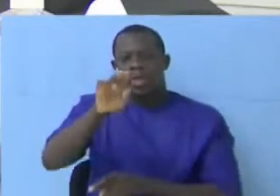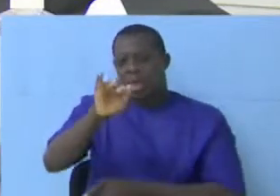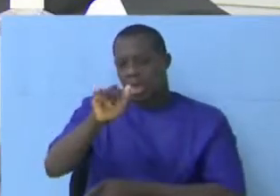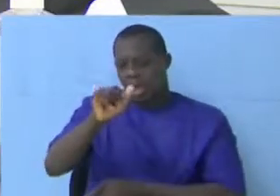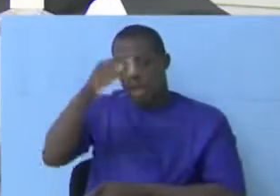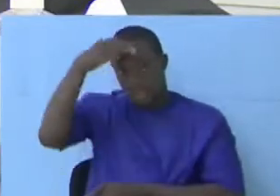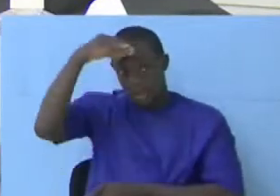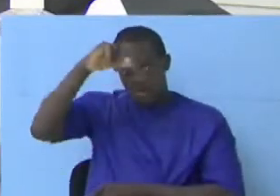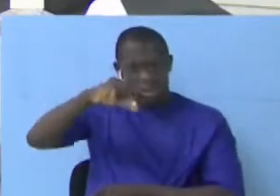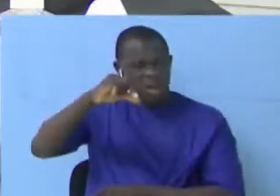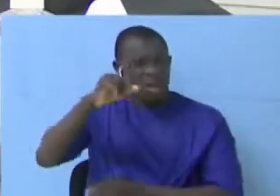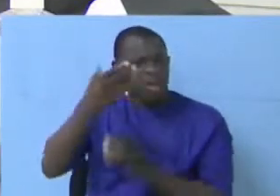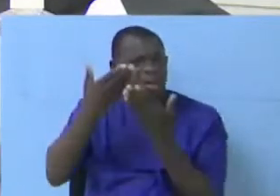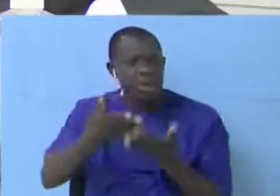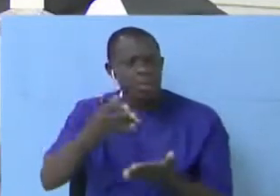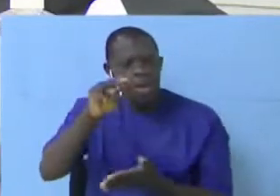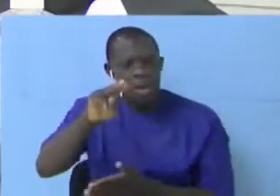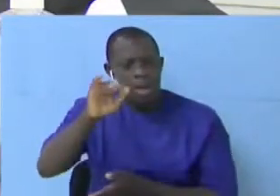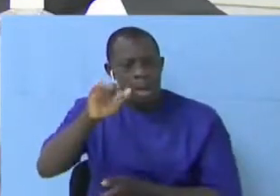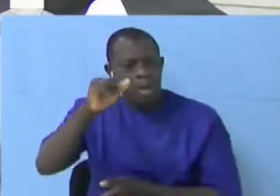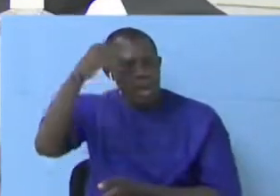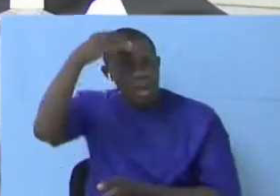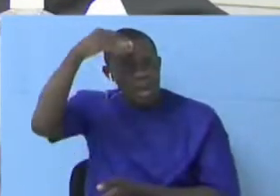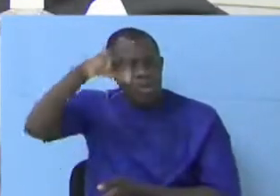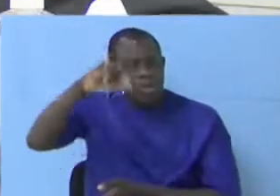And what happened there?